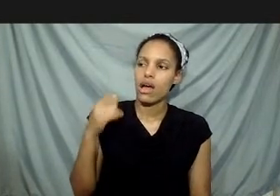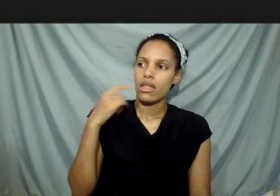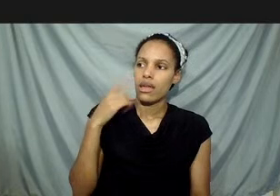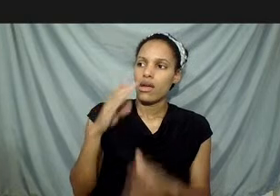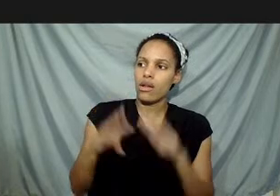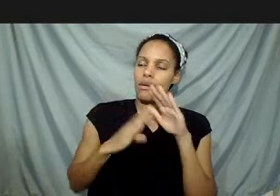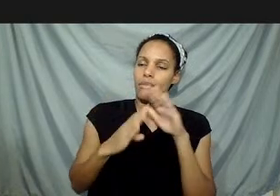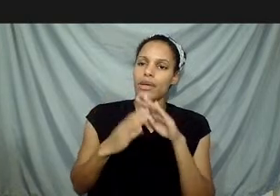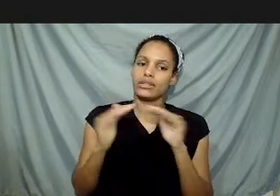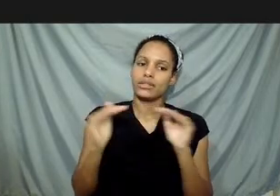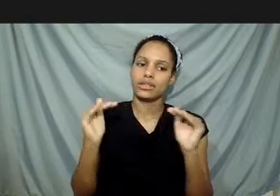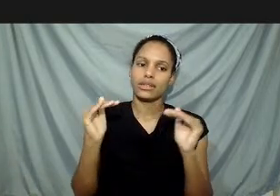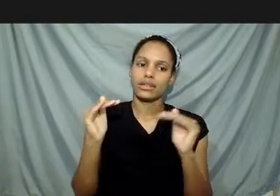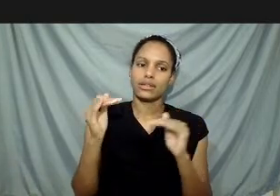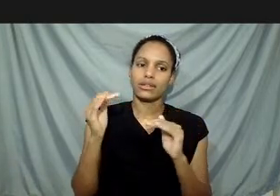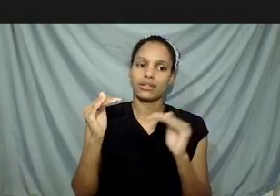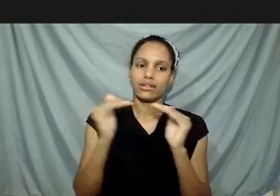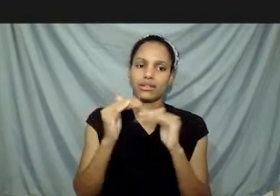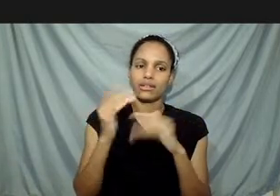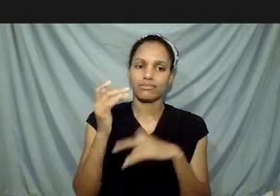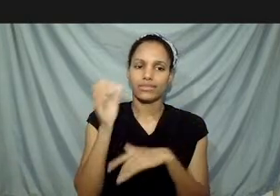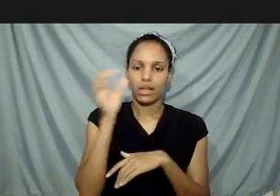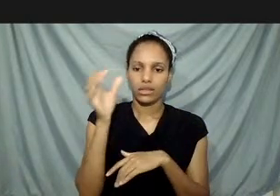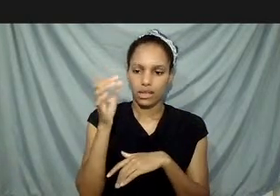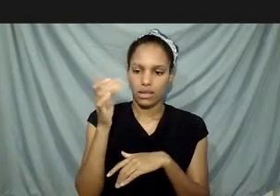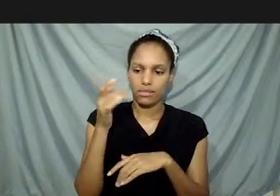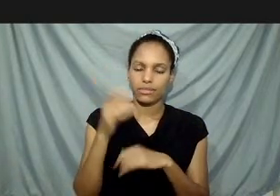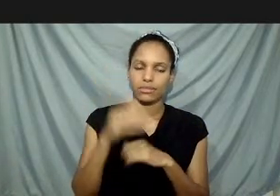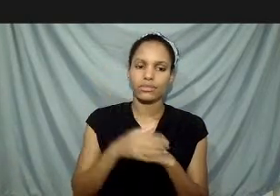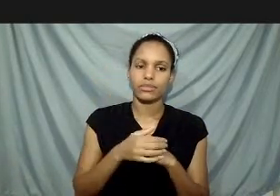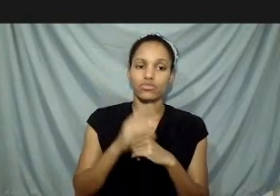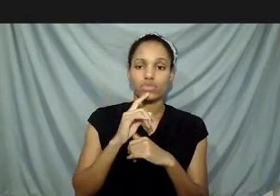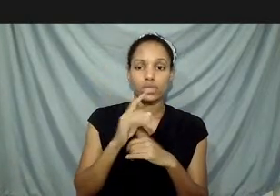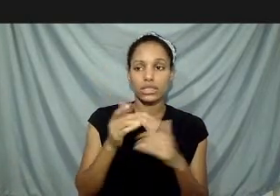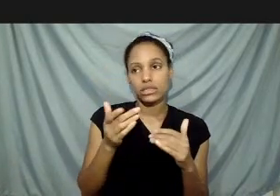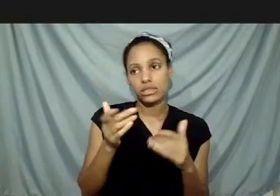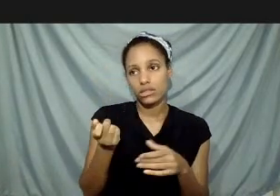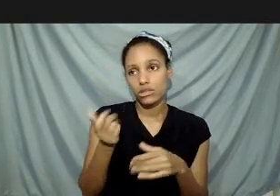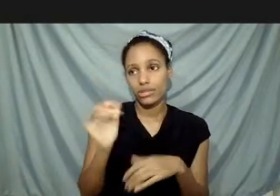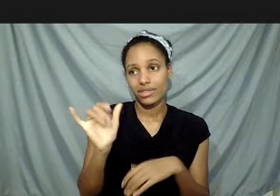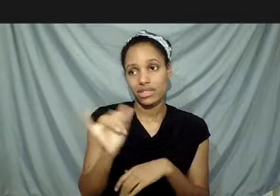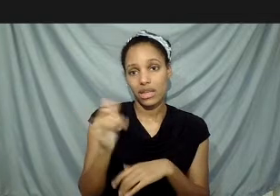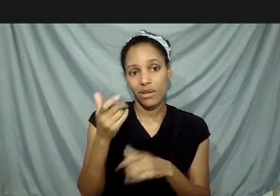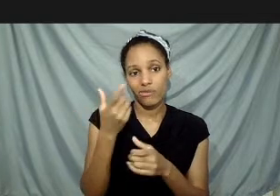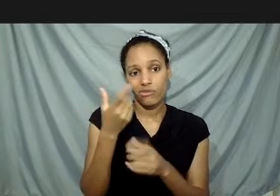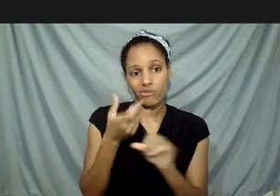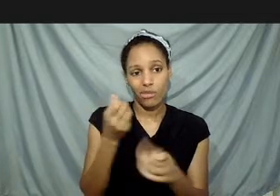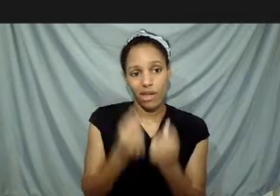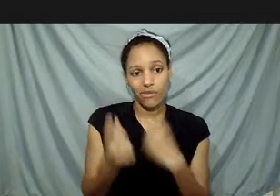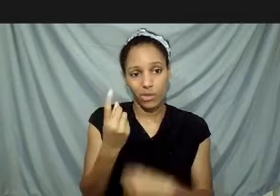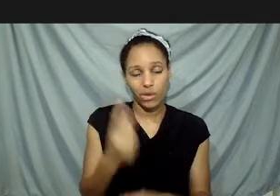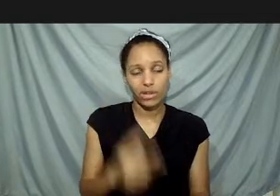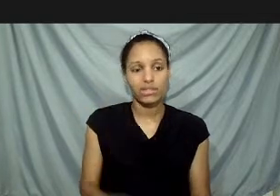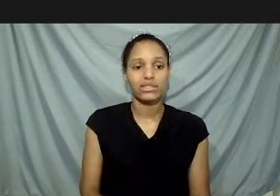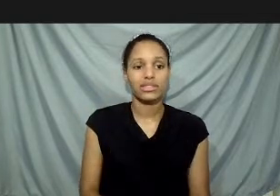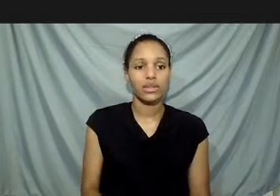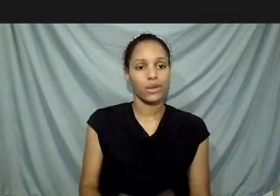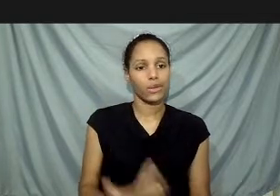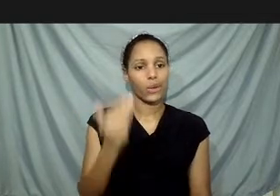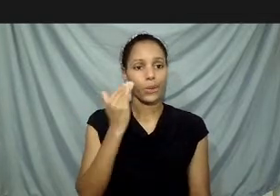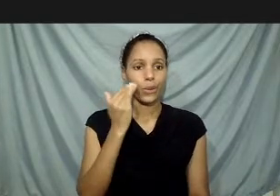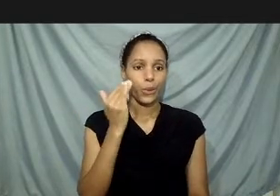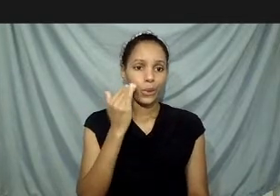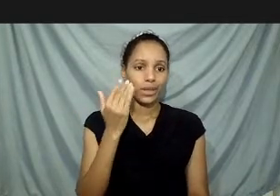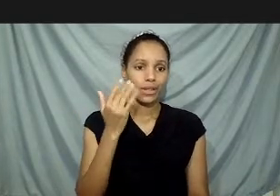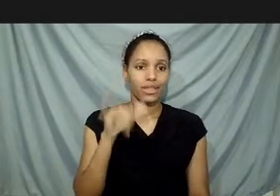the virtual assets that we have to use, pretty similarly to everyone else, is just kind of knowing that we